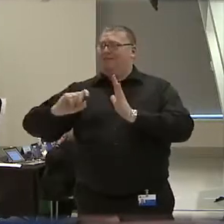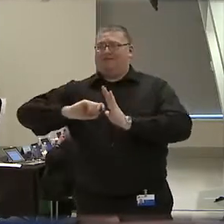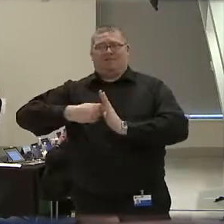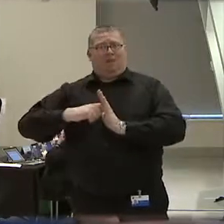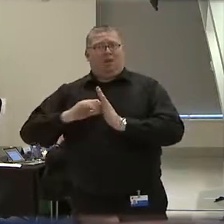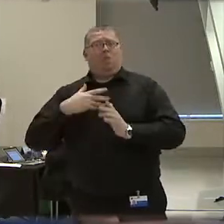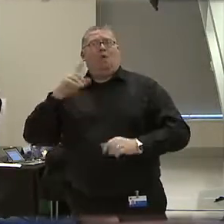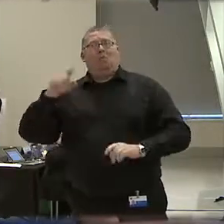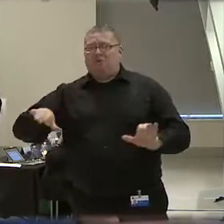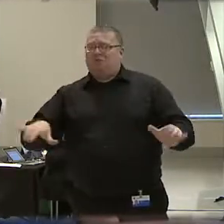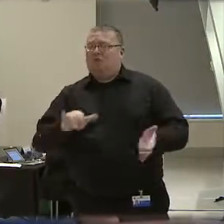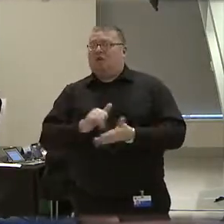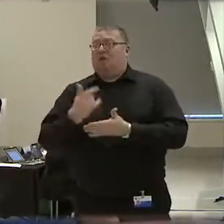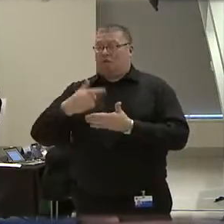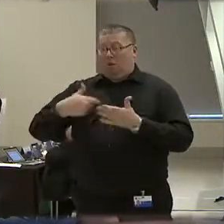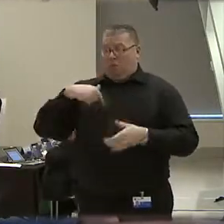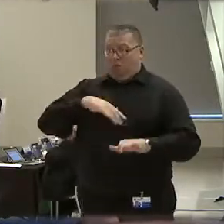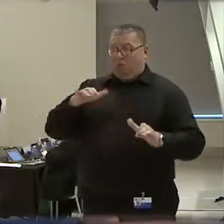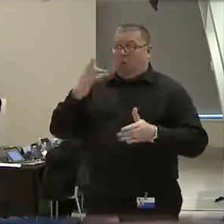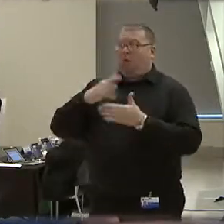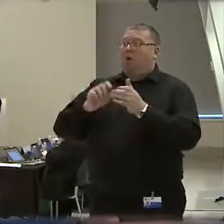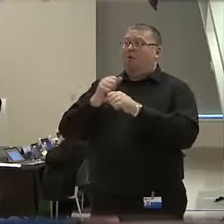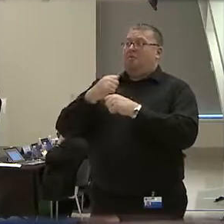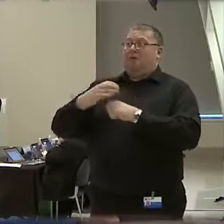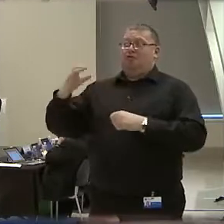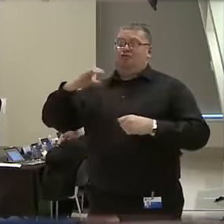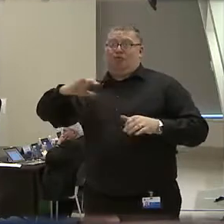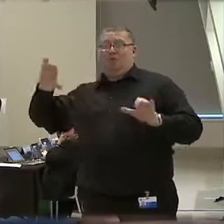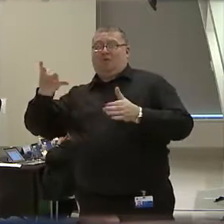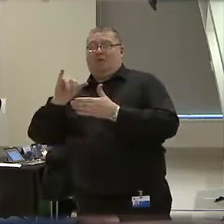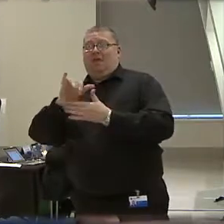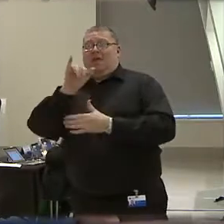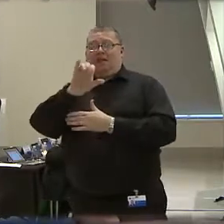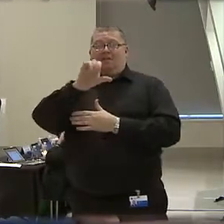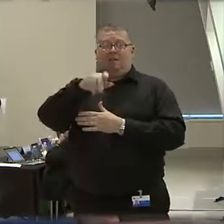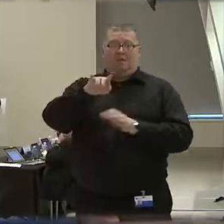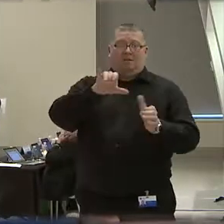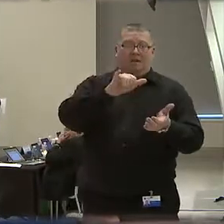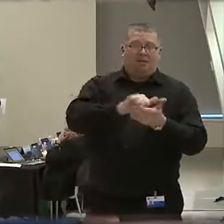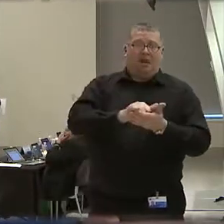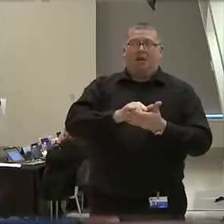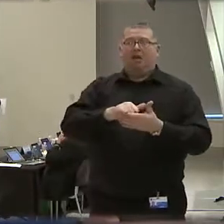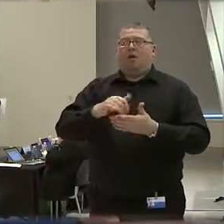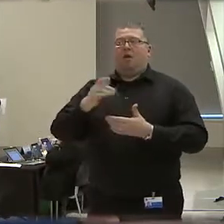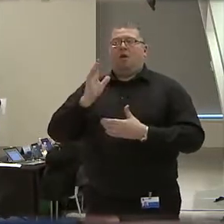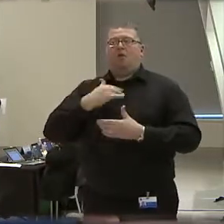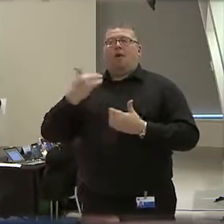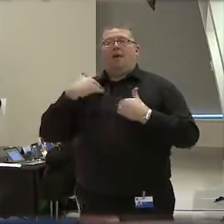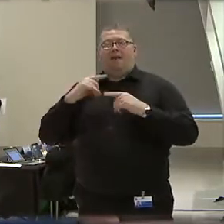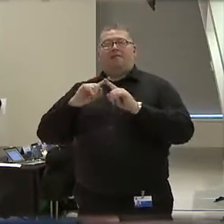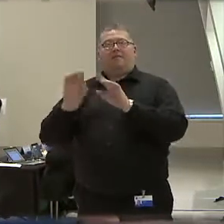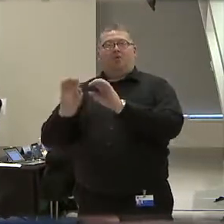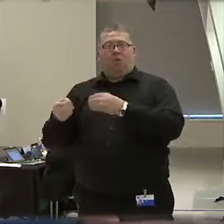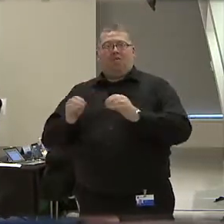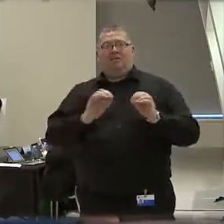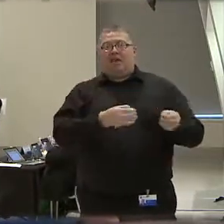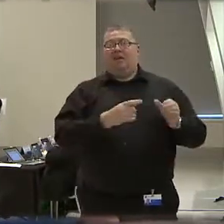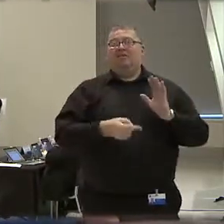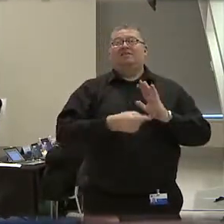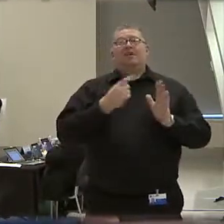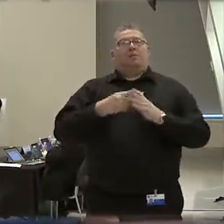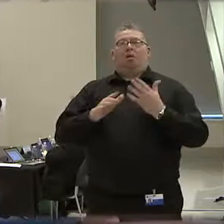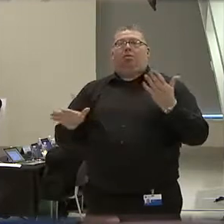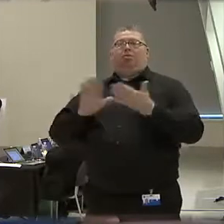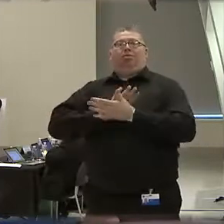That's what you got to do. That's what Major City Chiefs has got to do. That's what IACP has got to do. We have organizations, and sometimes they get lost